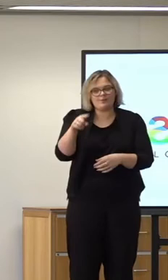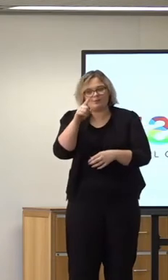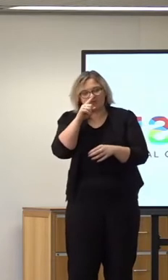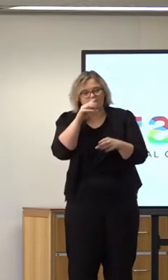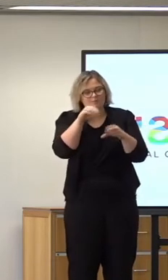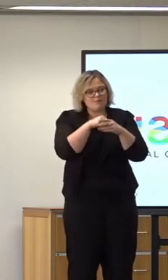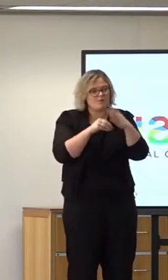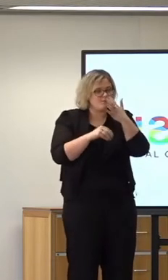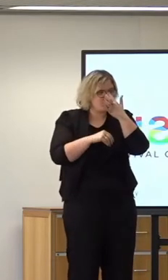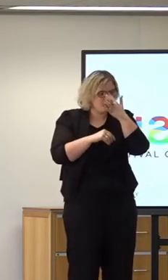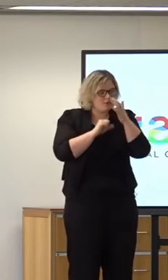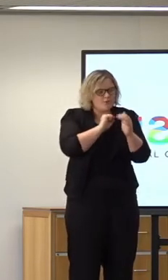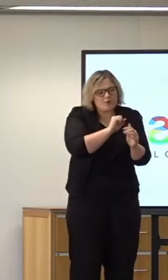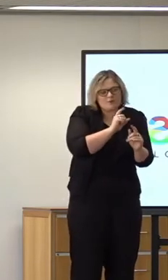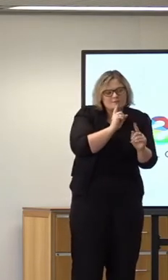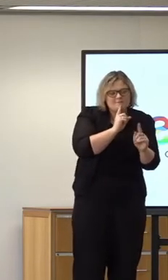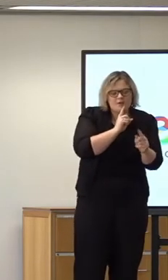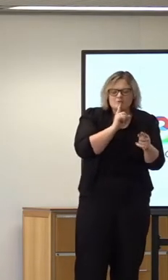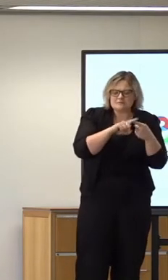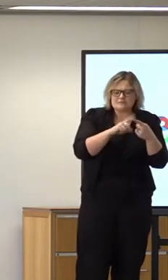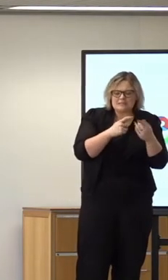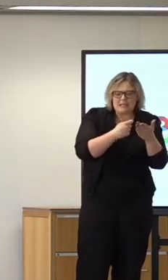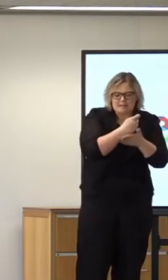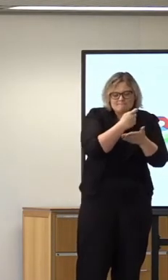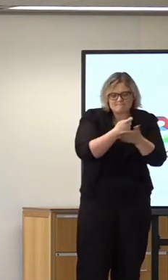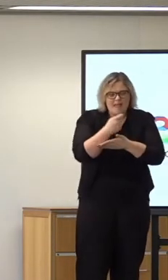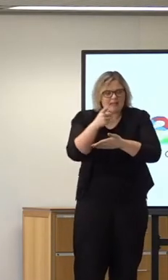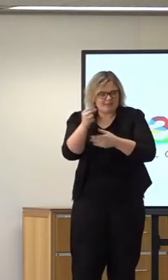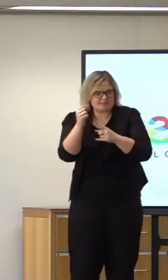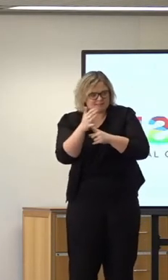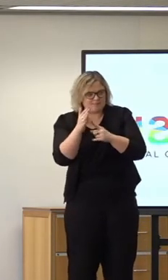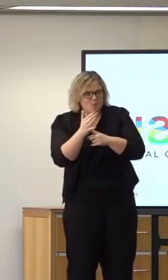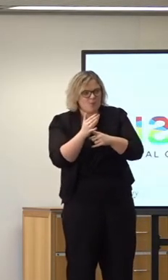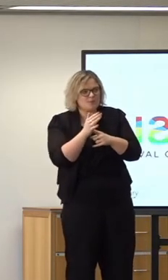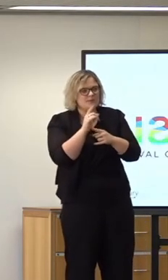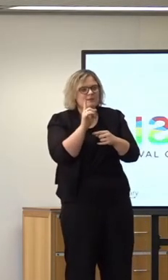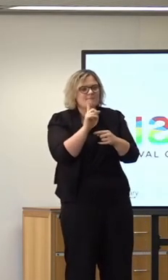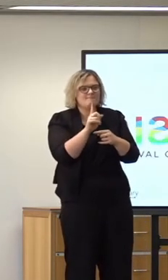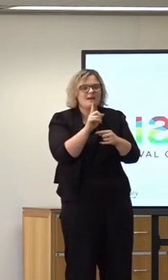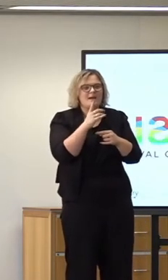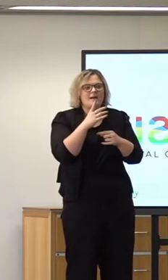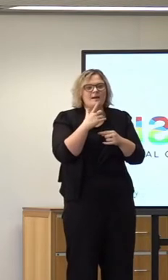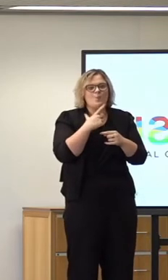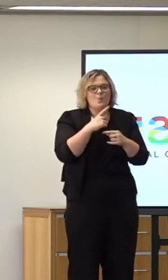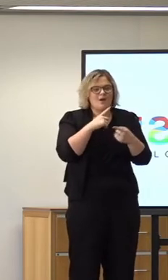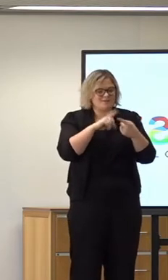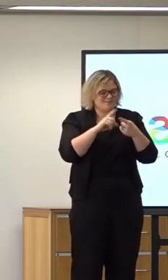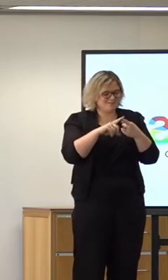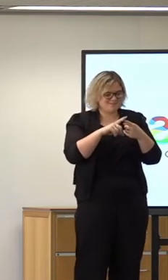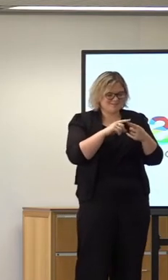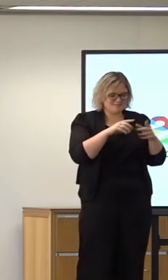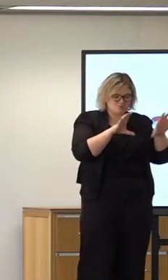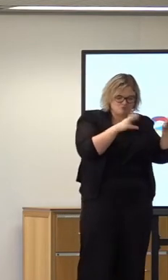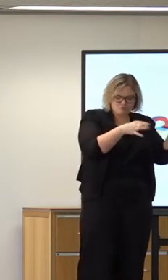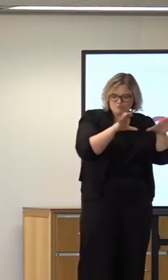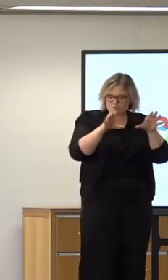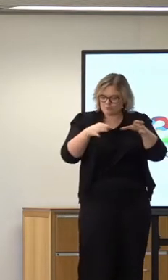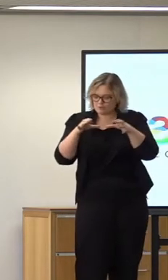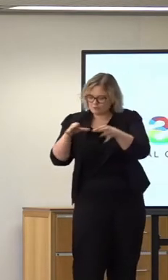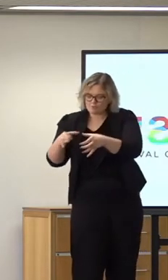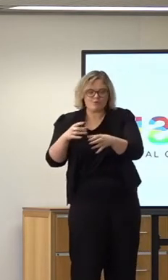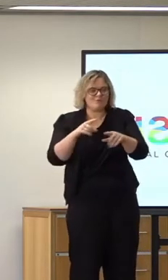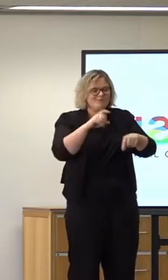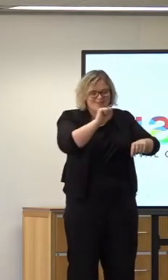they're paid, they're remunerated as well. Those advisory positions, which is really important, that there is still a multiplicity of voices feeding back into that